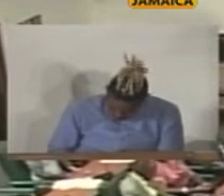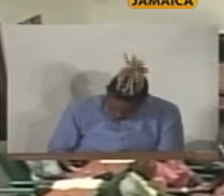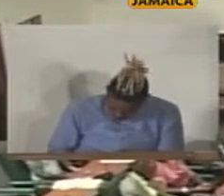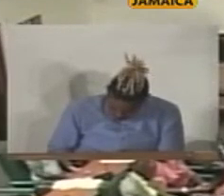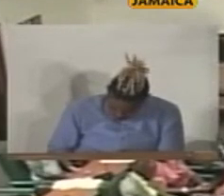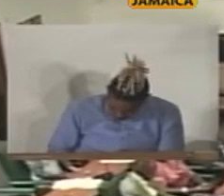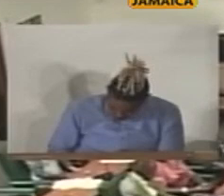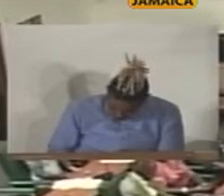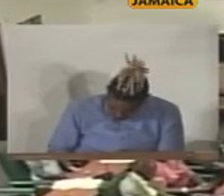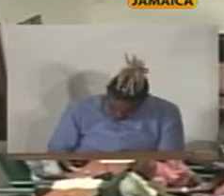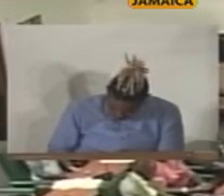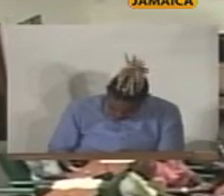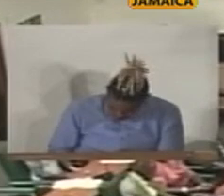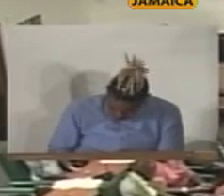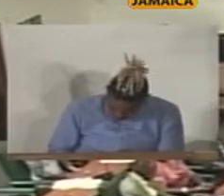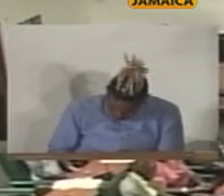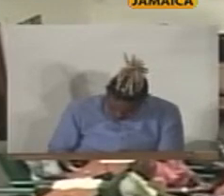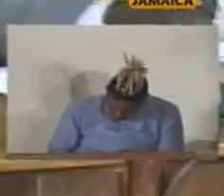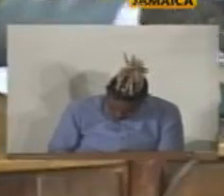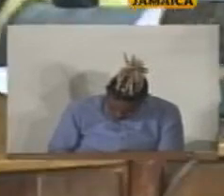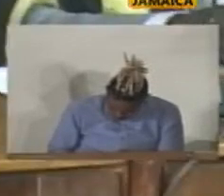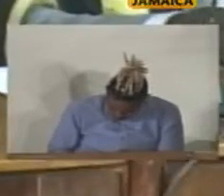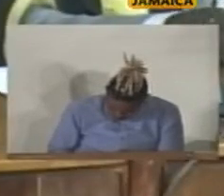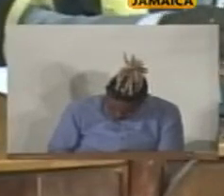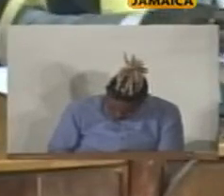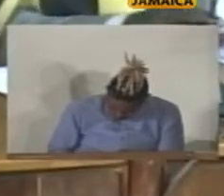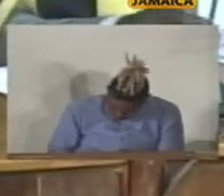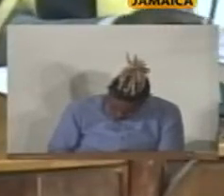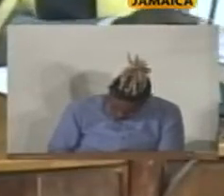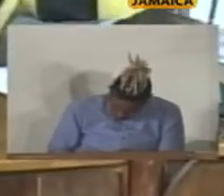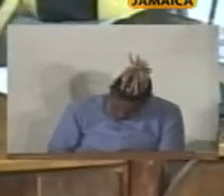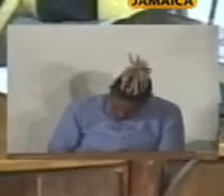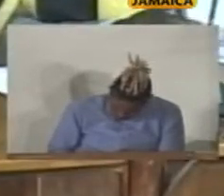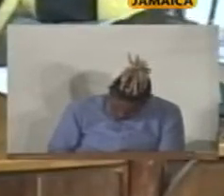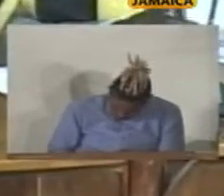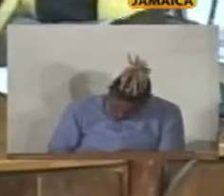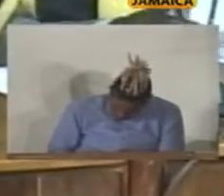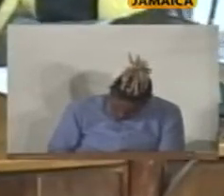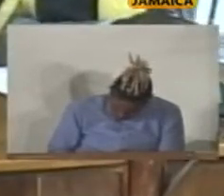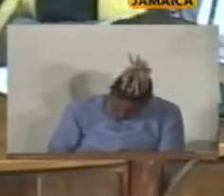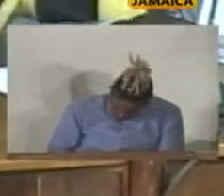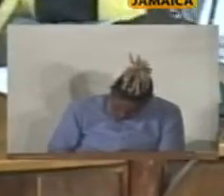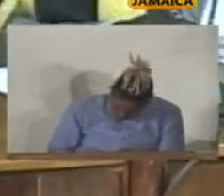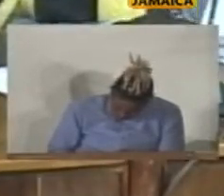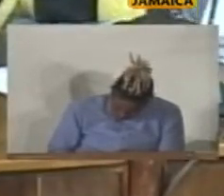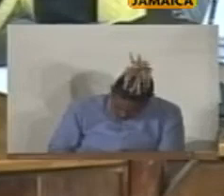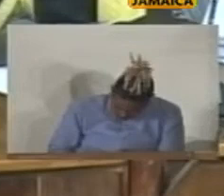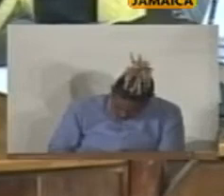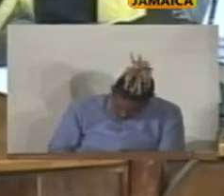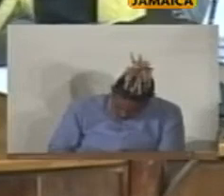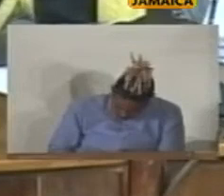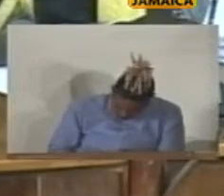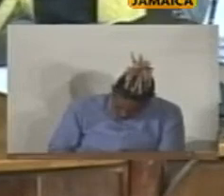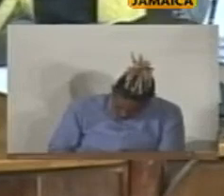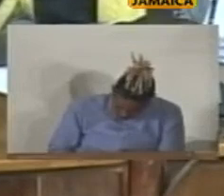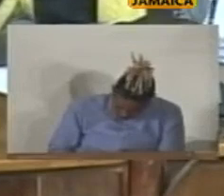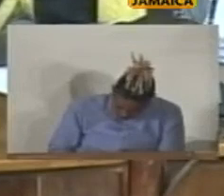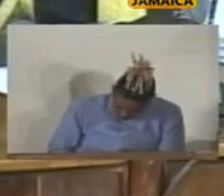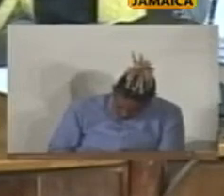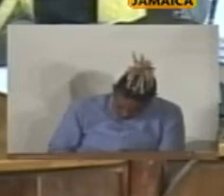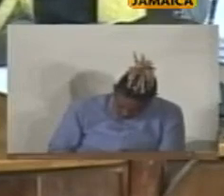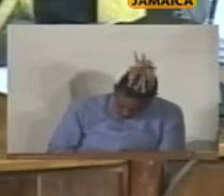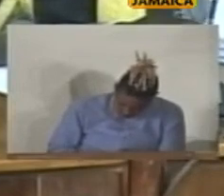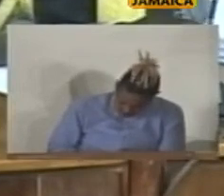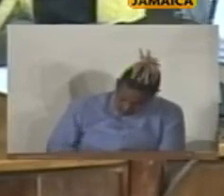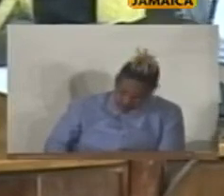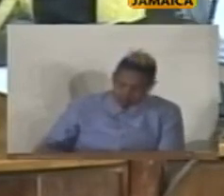A bill entitled An Act to Repeal the Patent Act and the Designs Act and to make new provisions relating to patents and